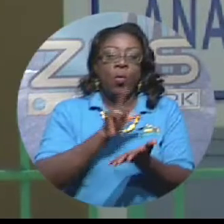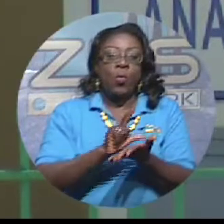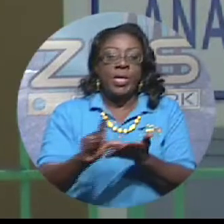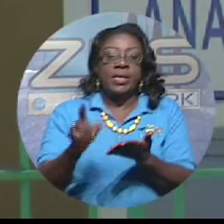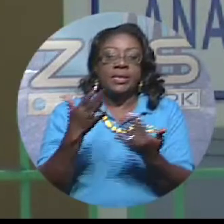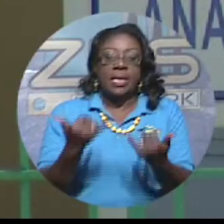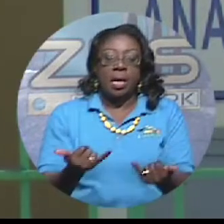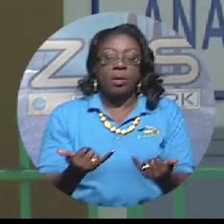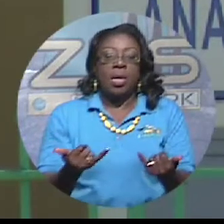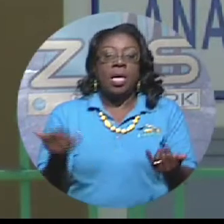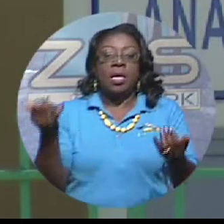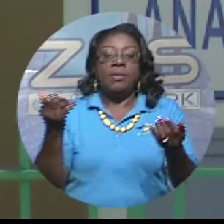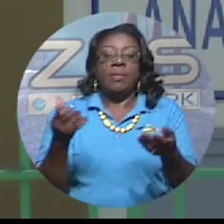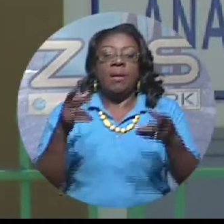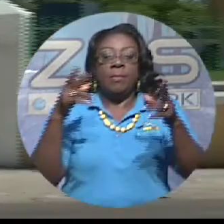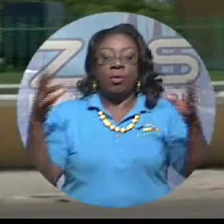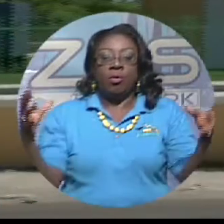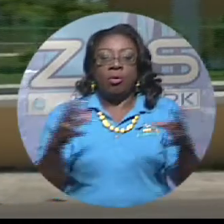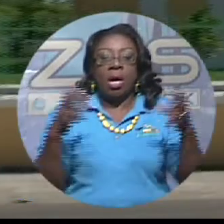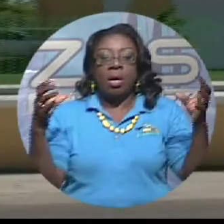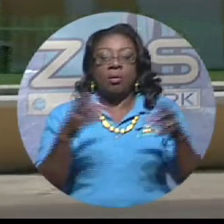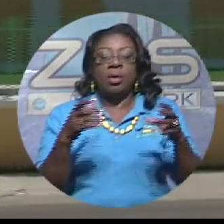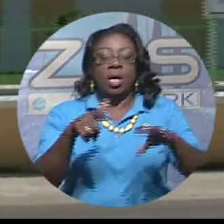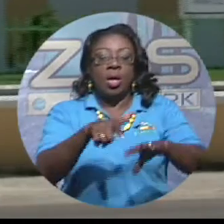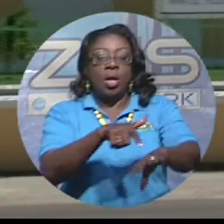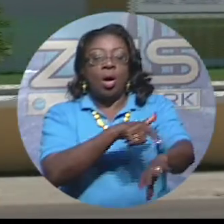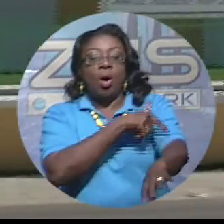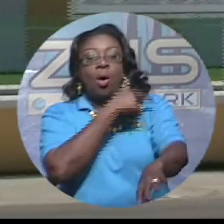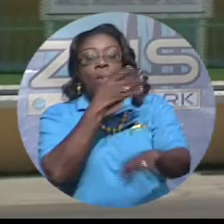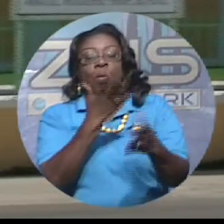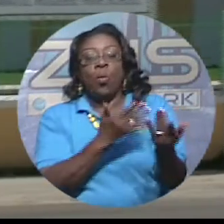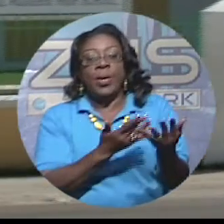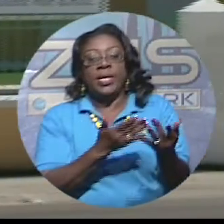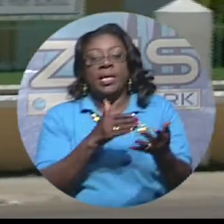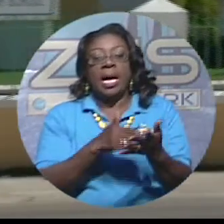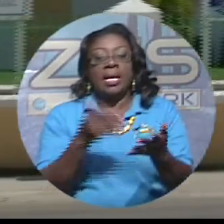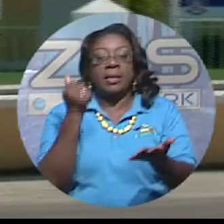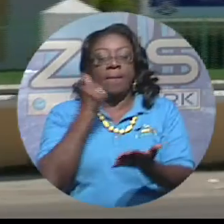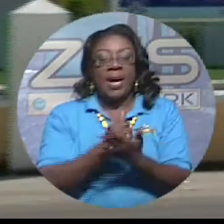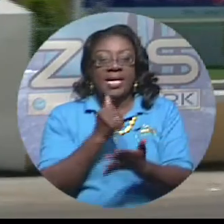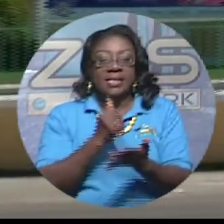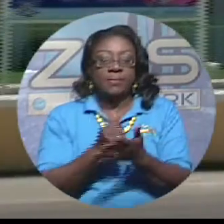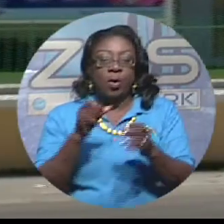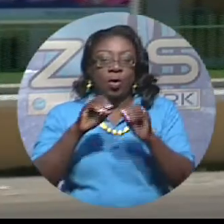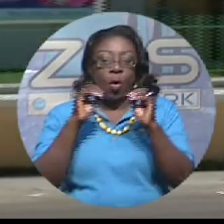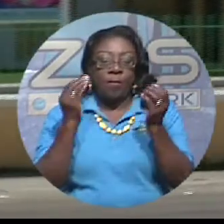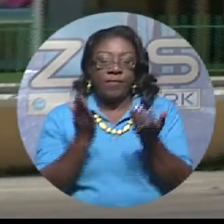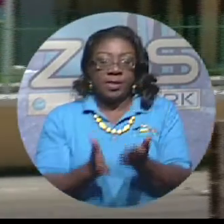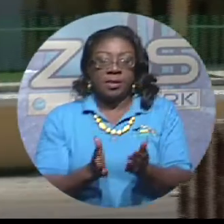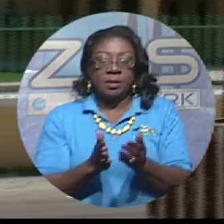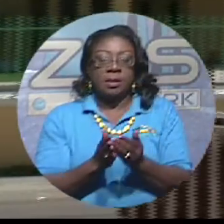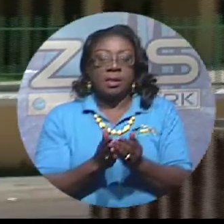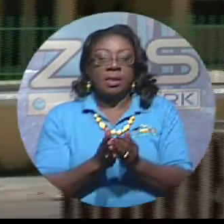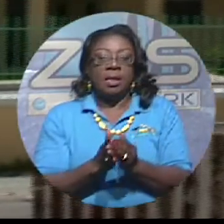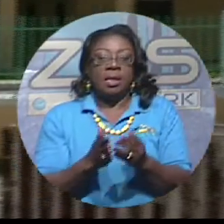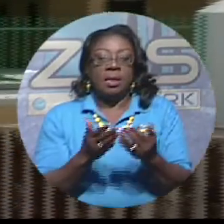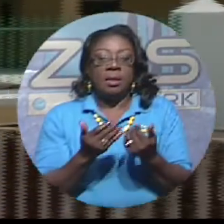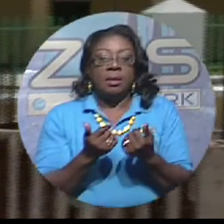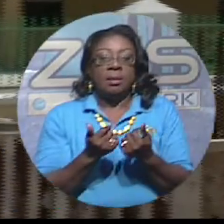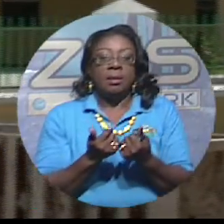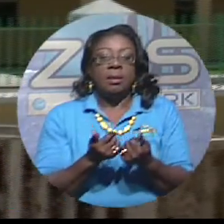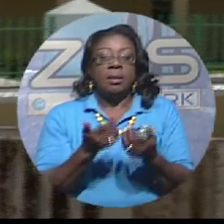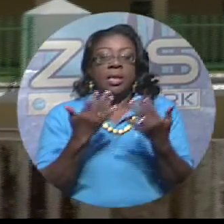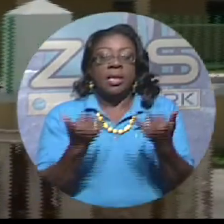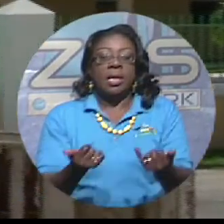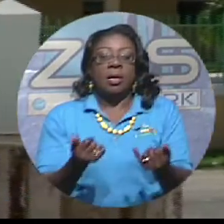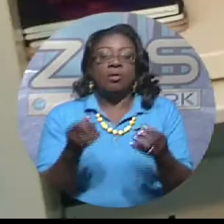as applicants were confronted with a long wait time. And beginning Monday, persons whose dates have passed to collect their new e-passports can